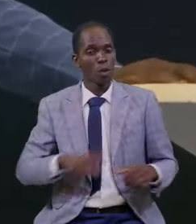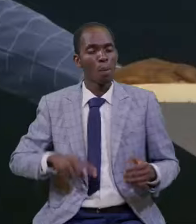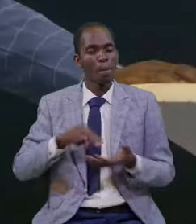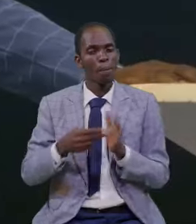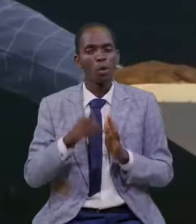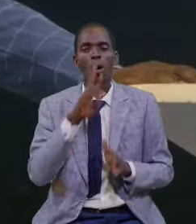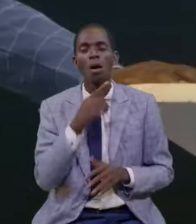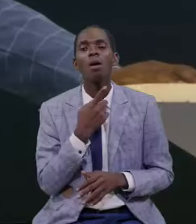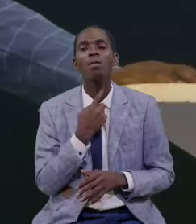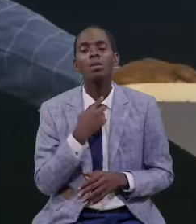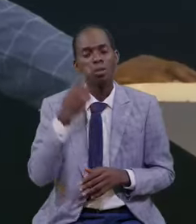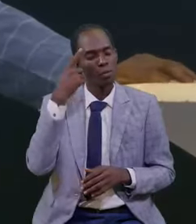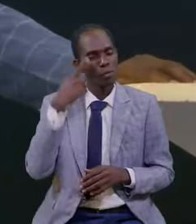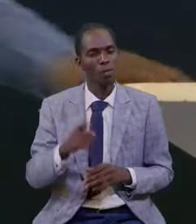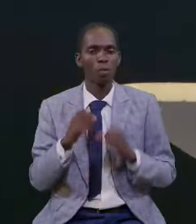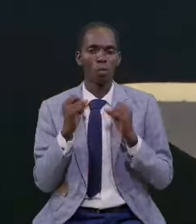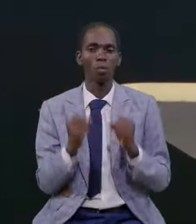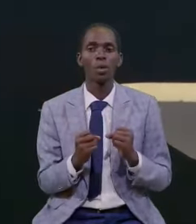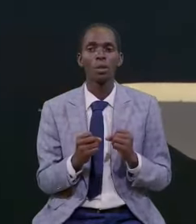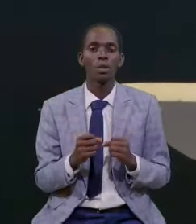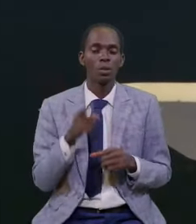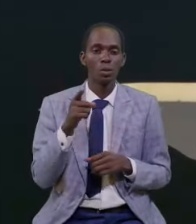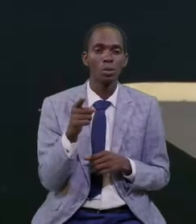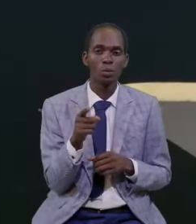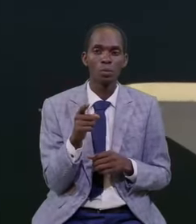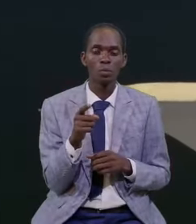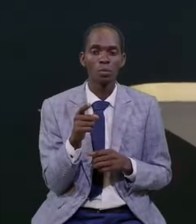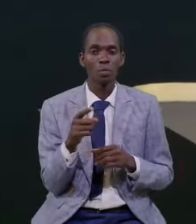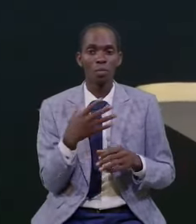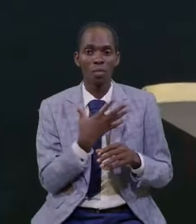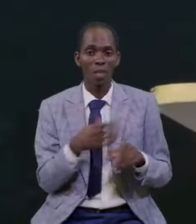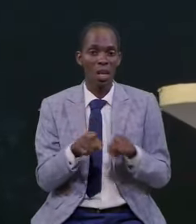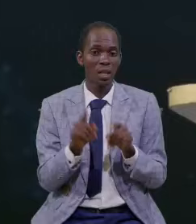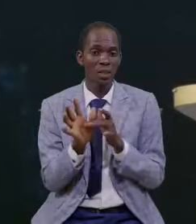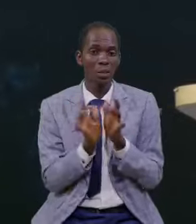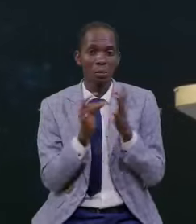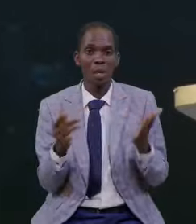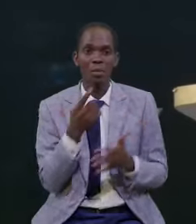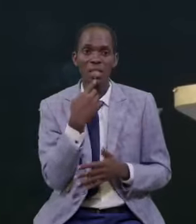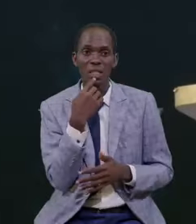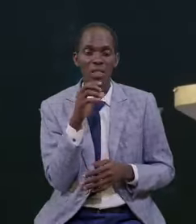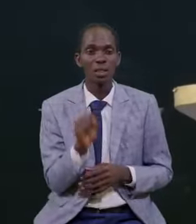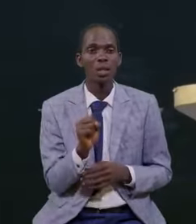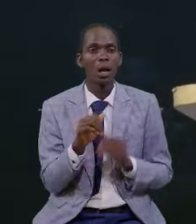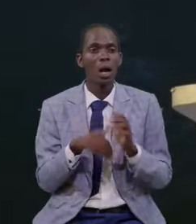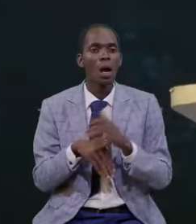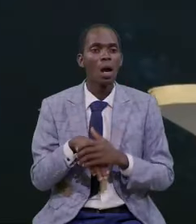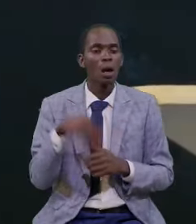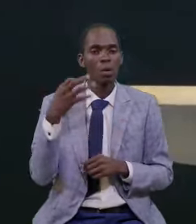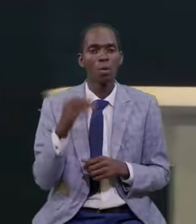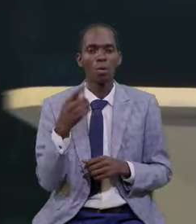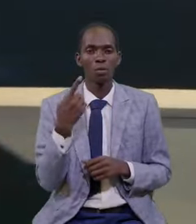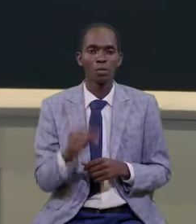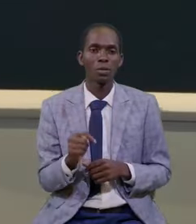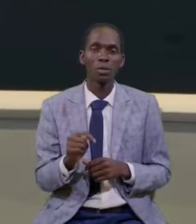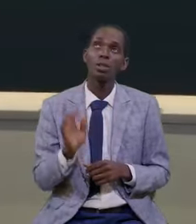you believe on him, as the scripture said, out of his belly. You